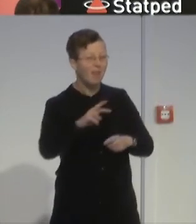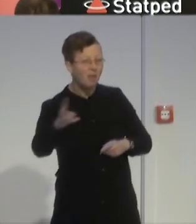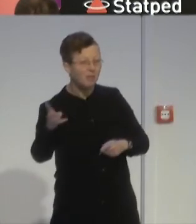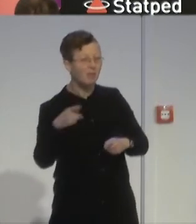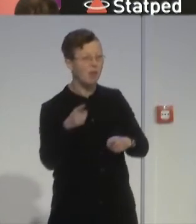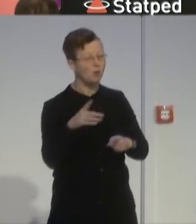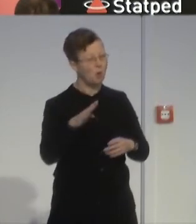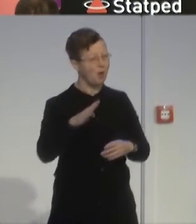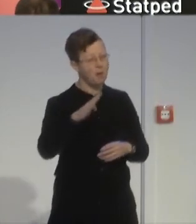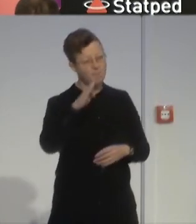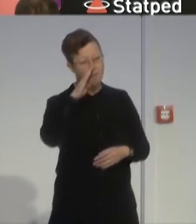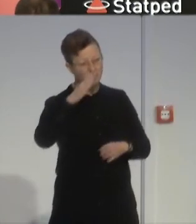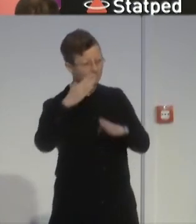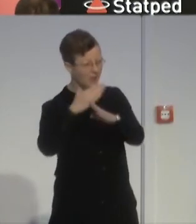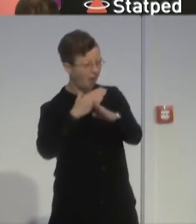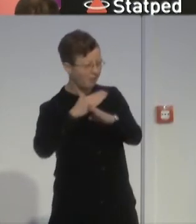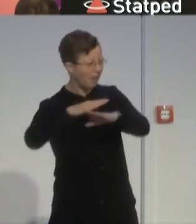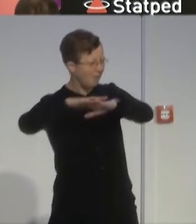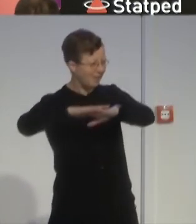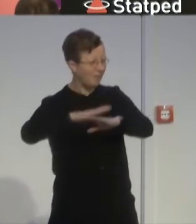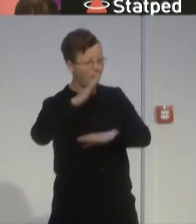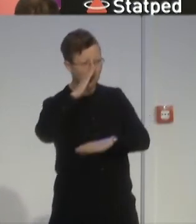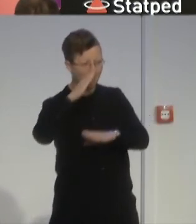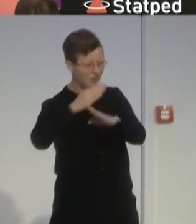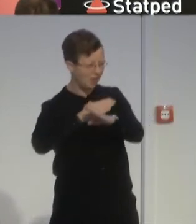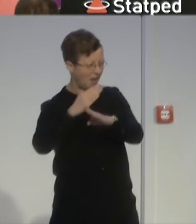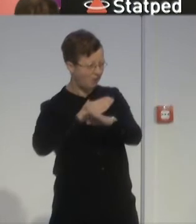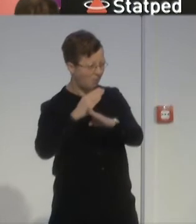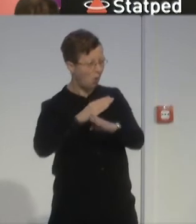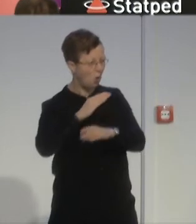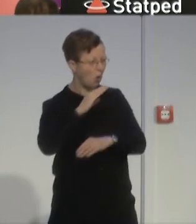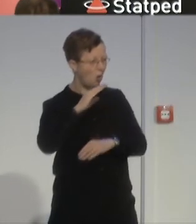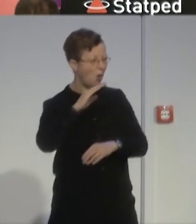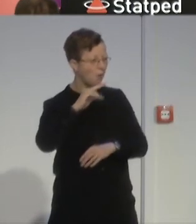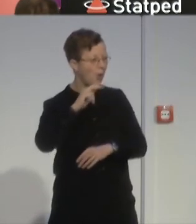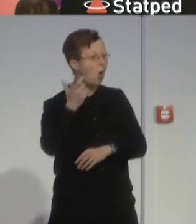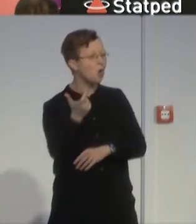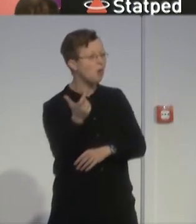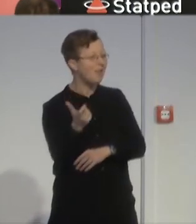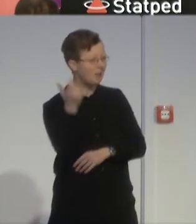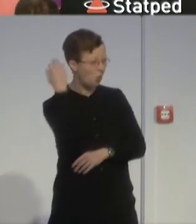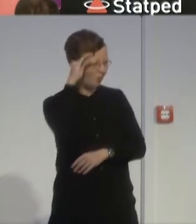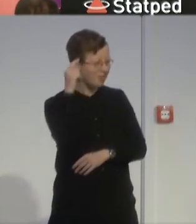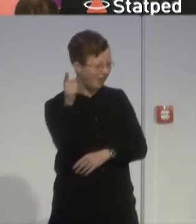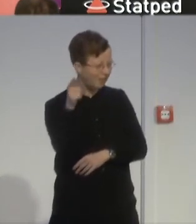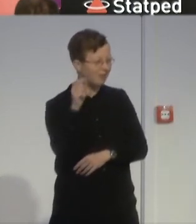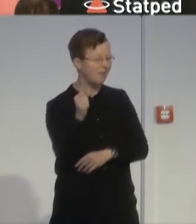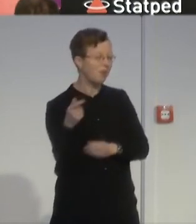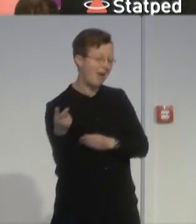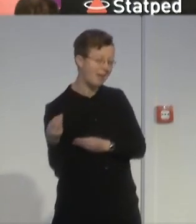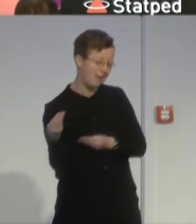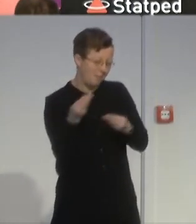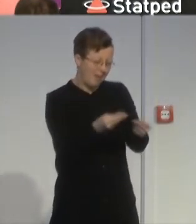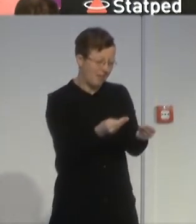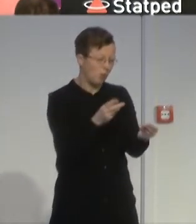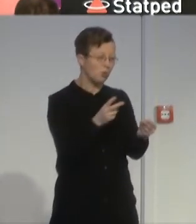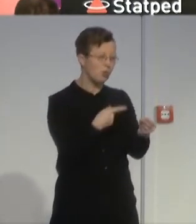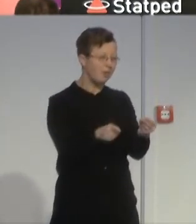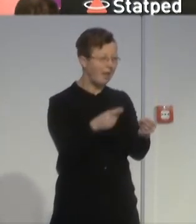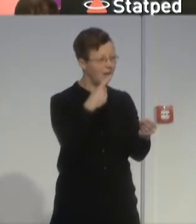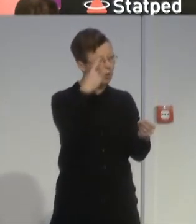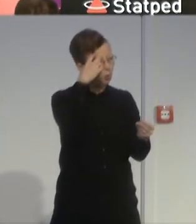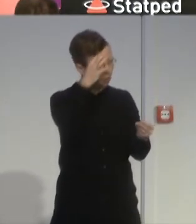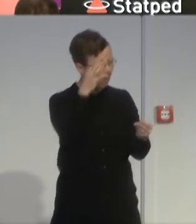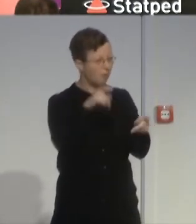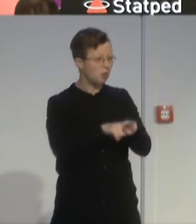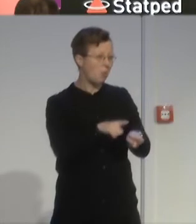also master theses based on master theses at Groningen University, and therefore they are contributions to the knowledge that we